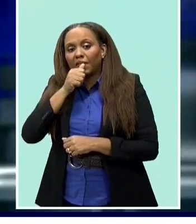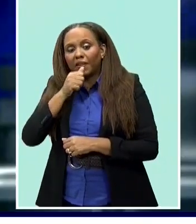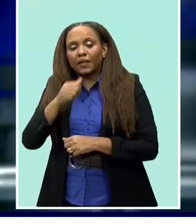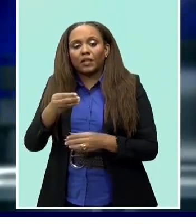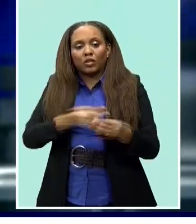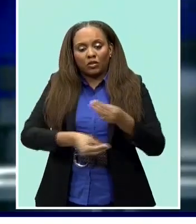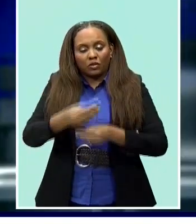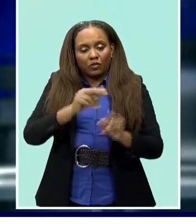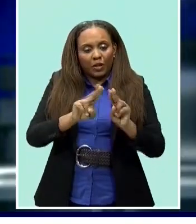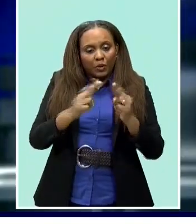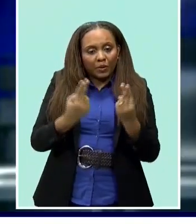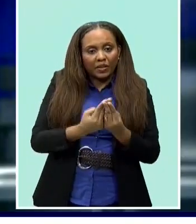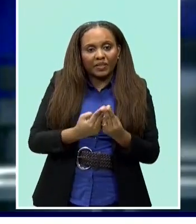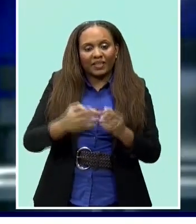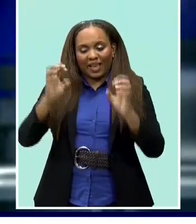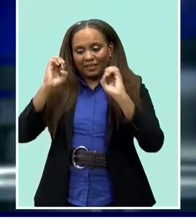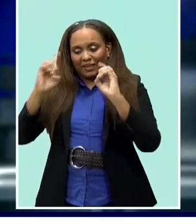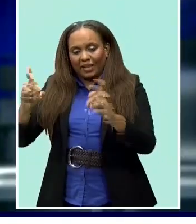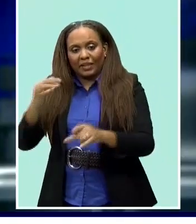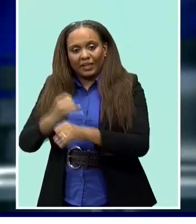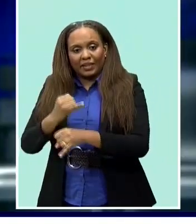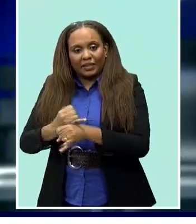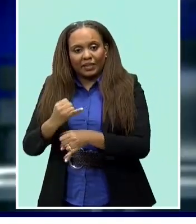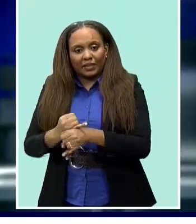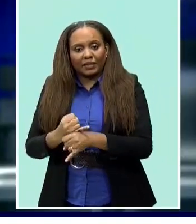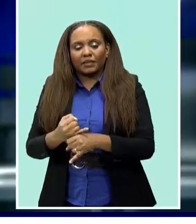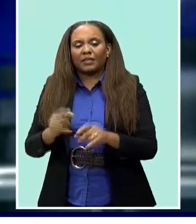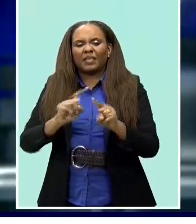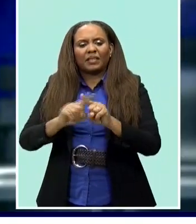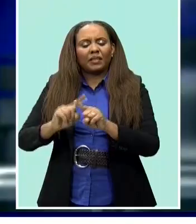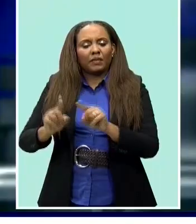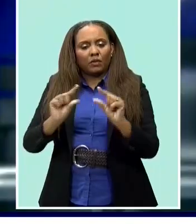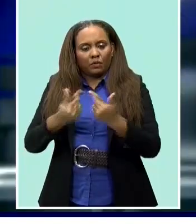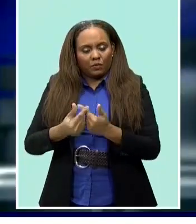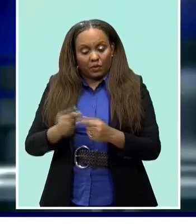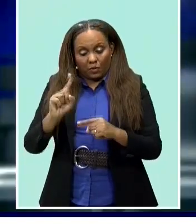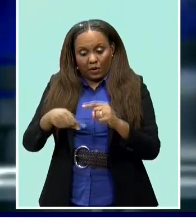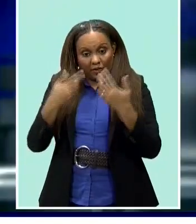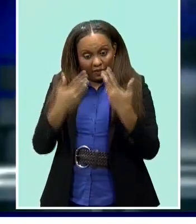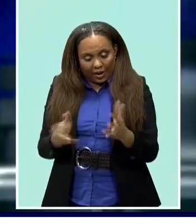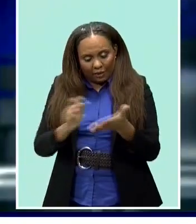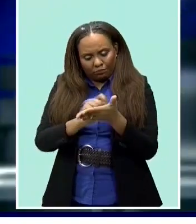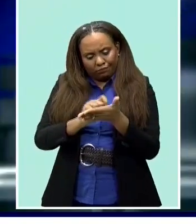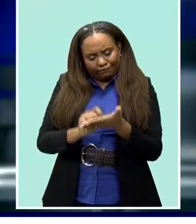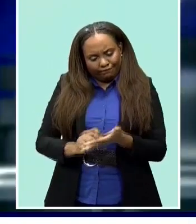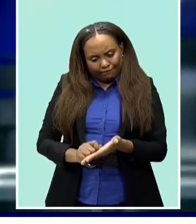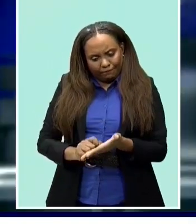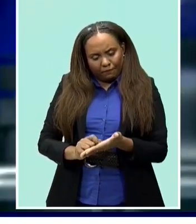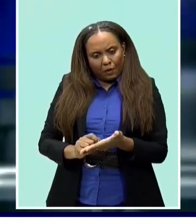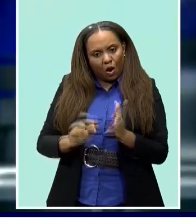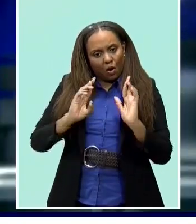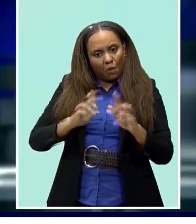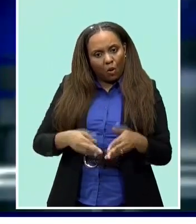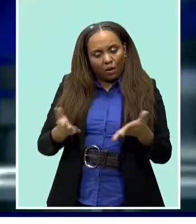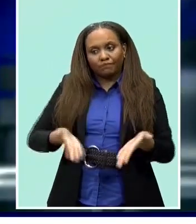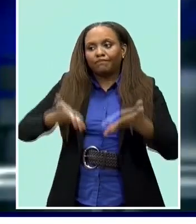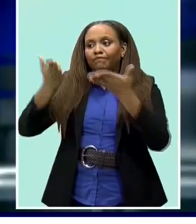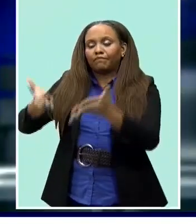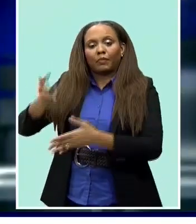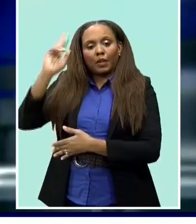members of the public on the establishment of People's Assemblies. Once finished, a report will be handed over to Parliament for